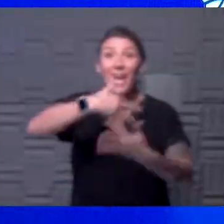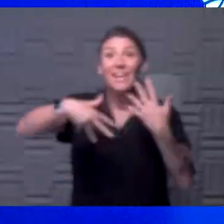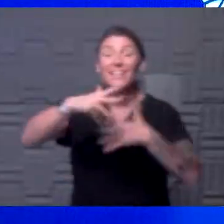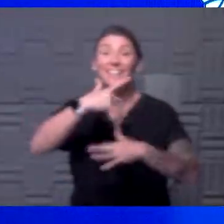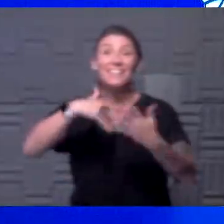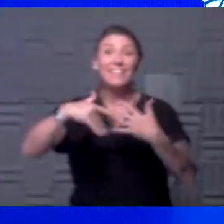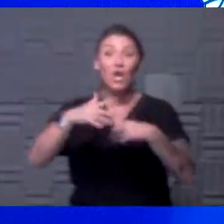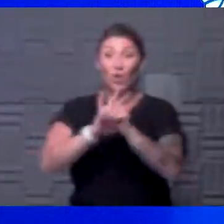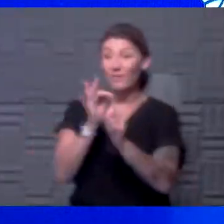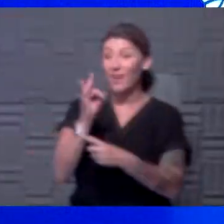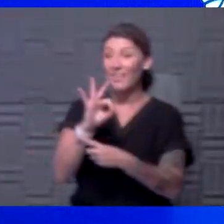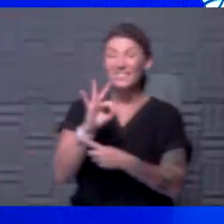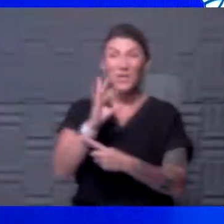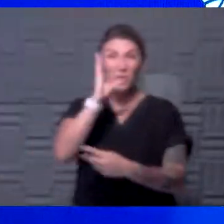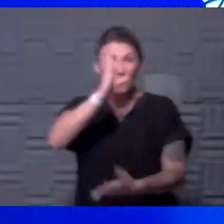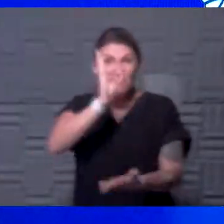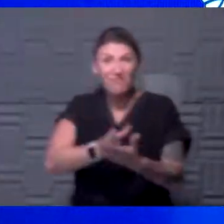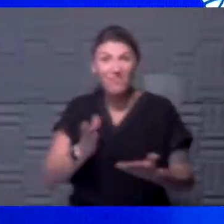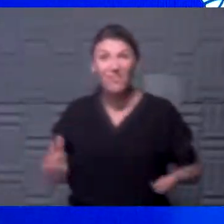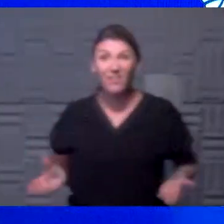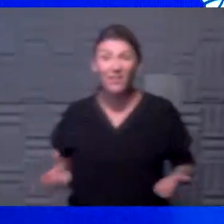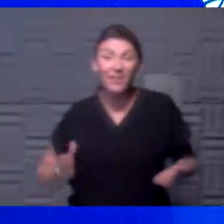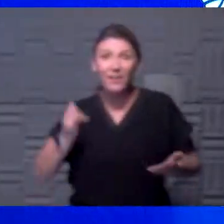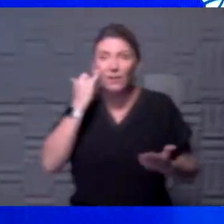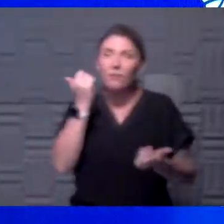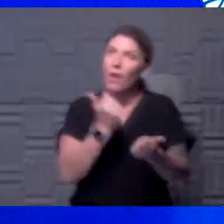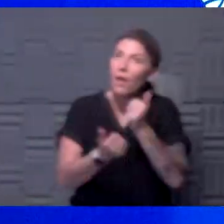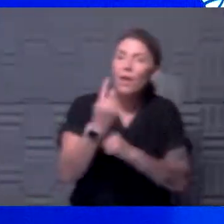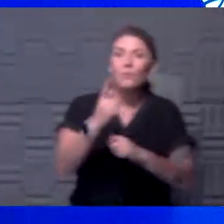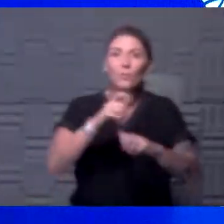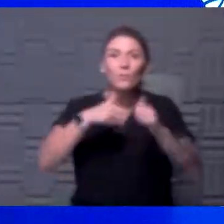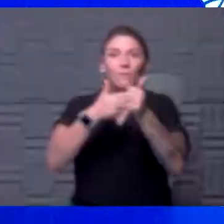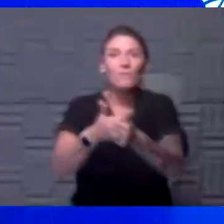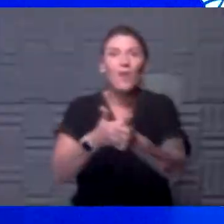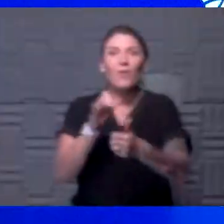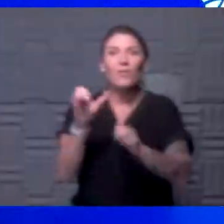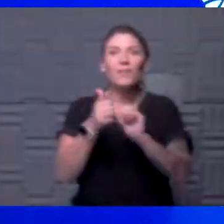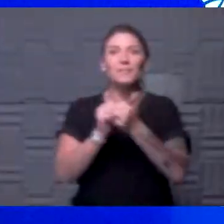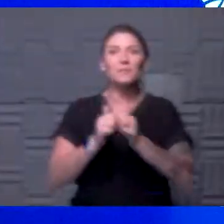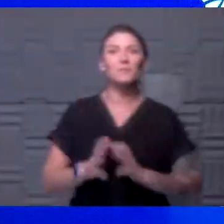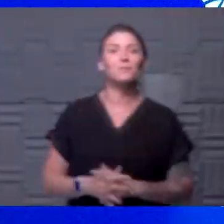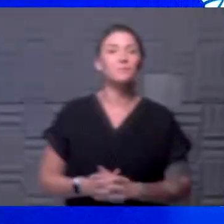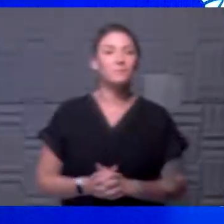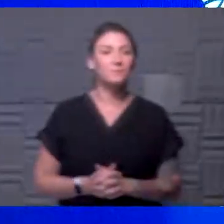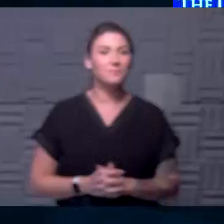down, right? We would shut it down if everybody could do as well as some of our sports teams. David?